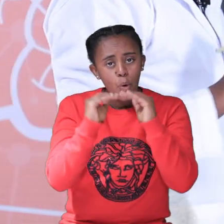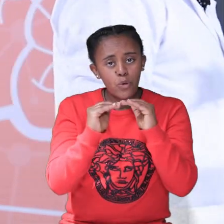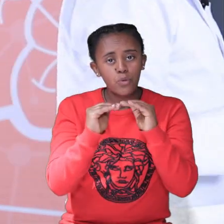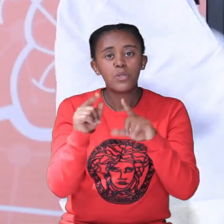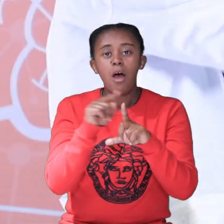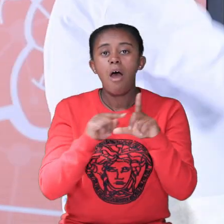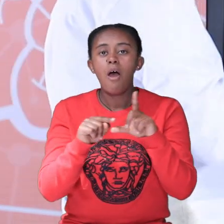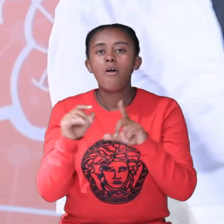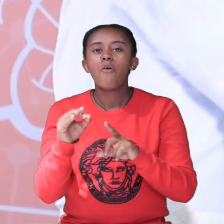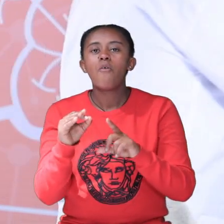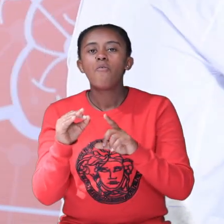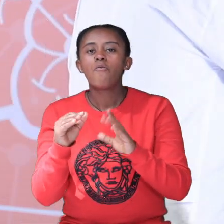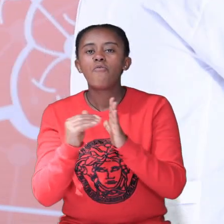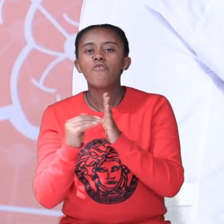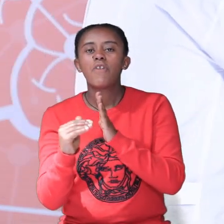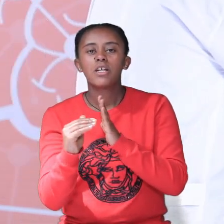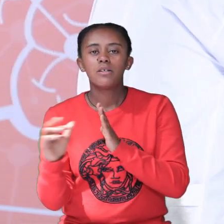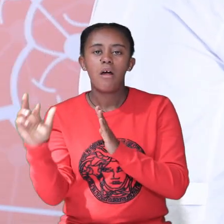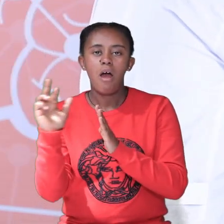says, 1,